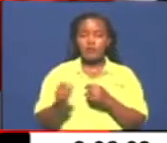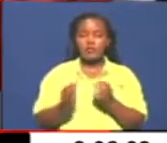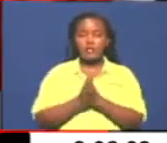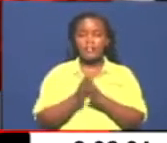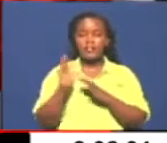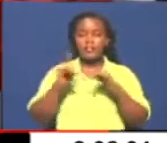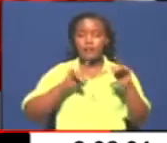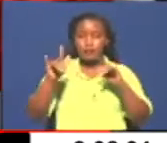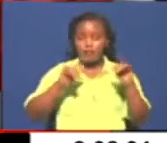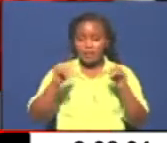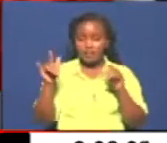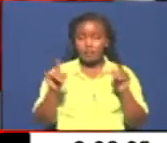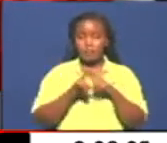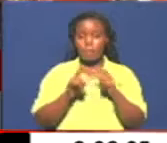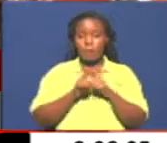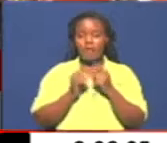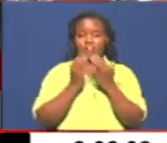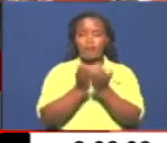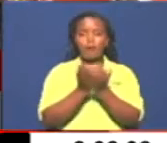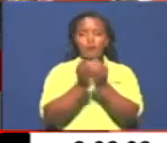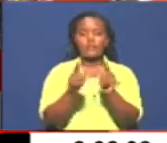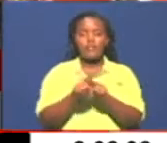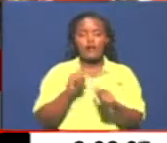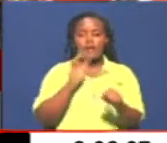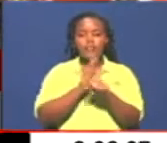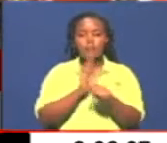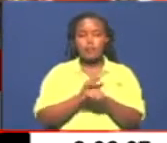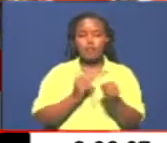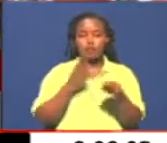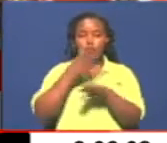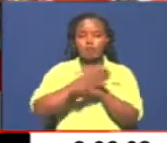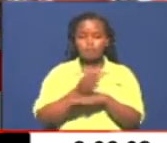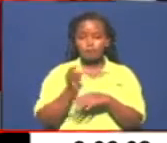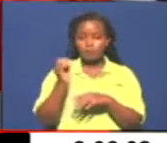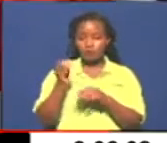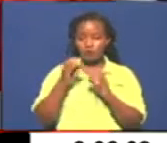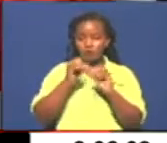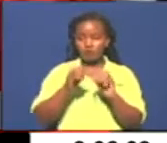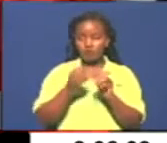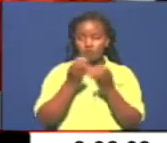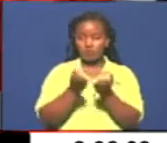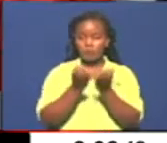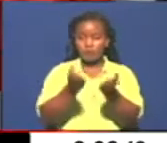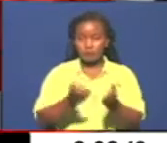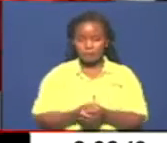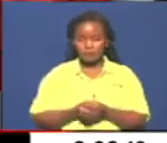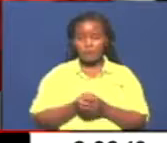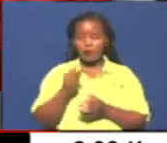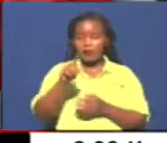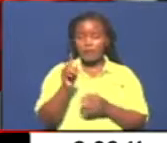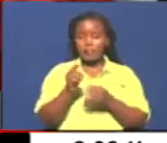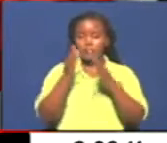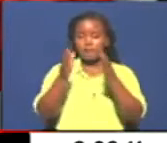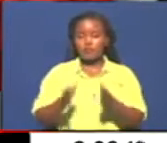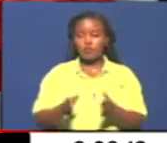ports, and also those passing through our oceans. A fiscal framework, zero rating import